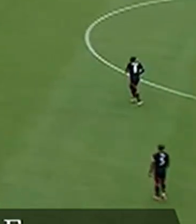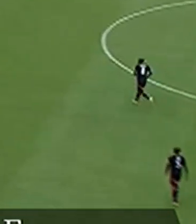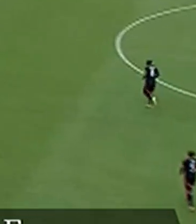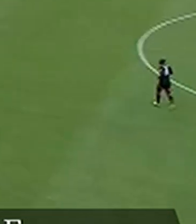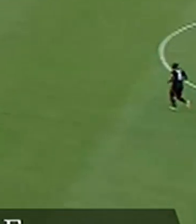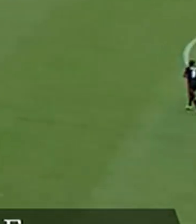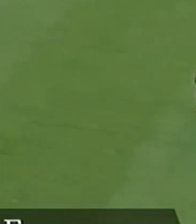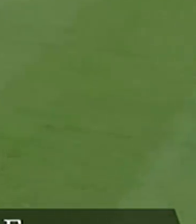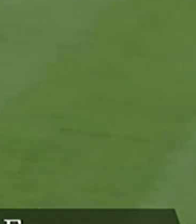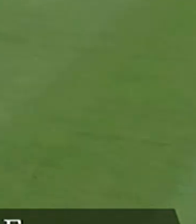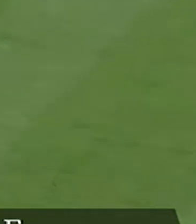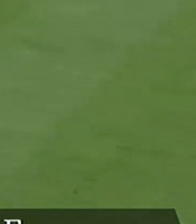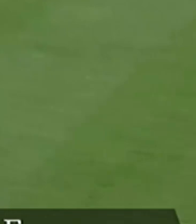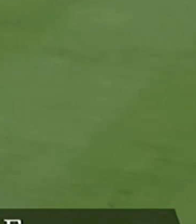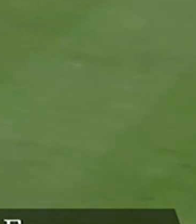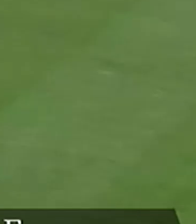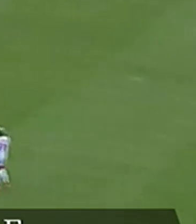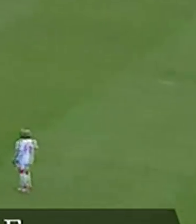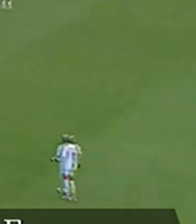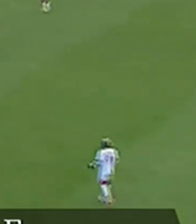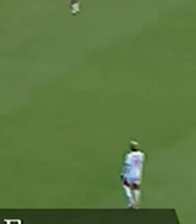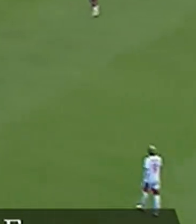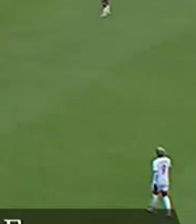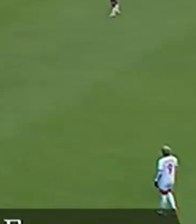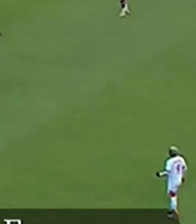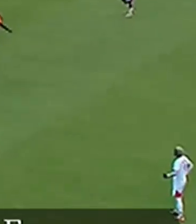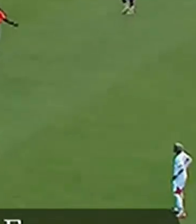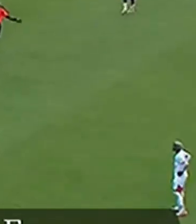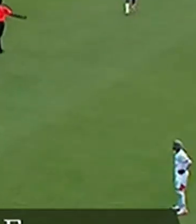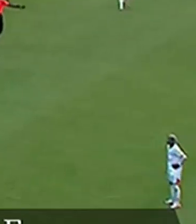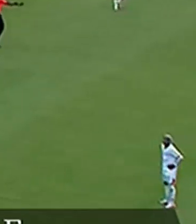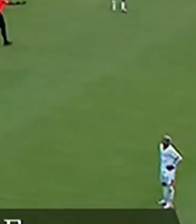time space talent bato classic